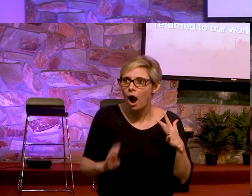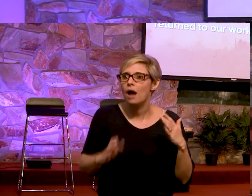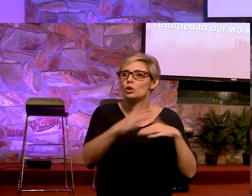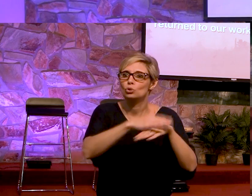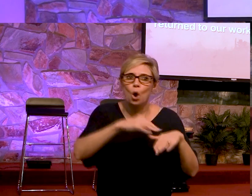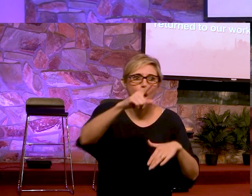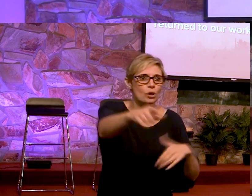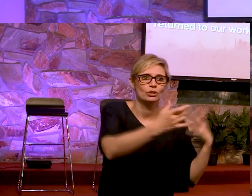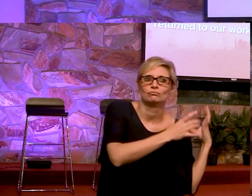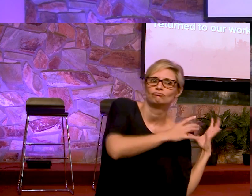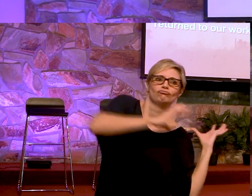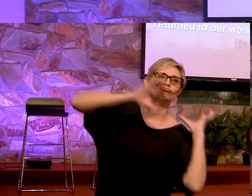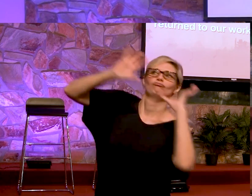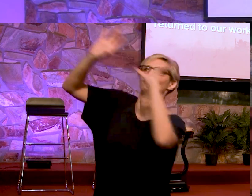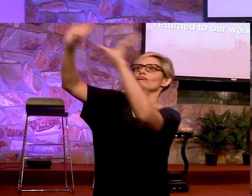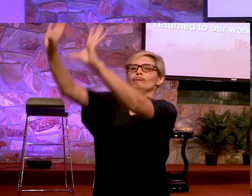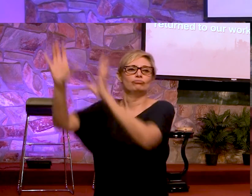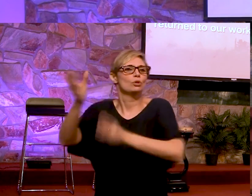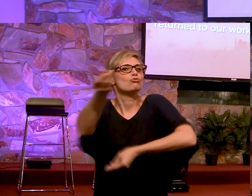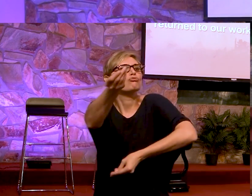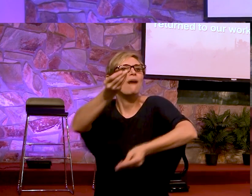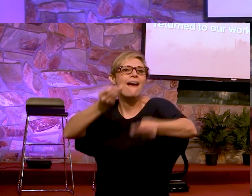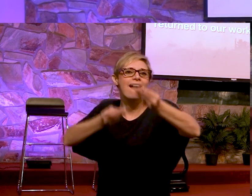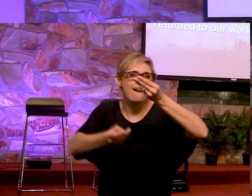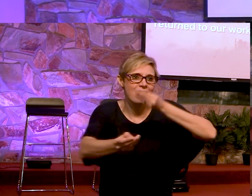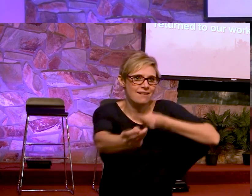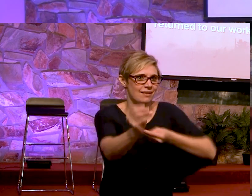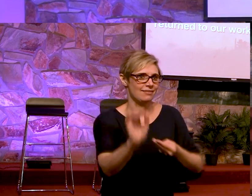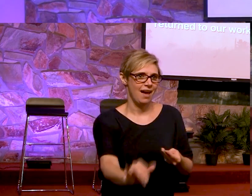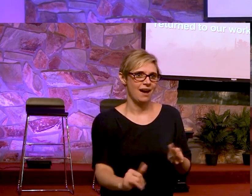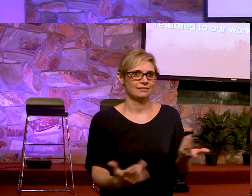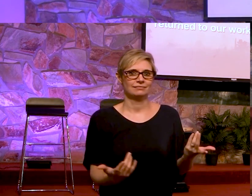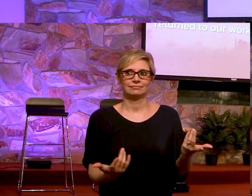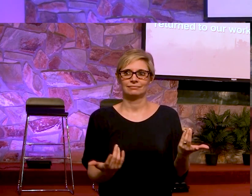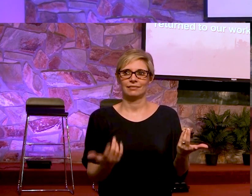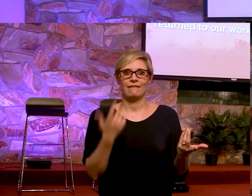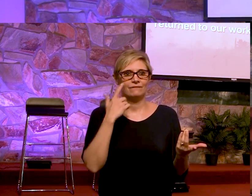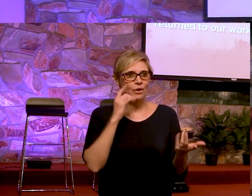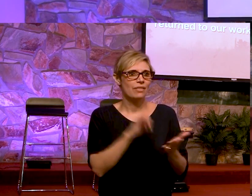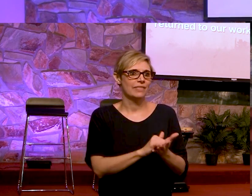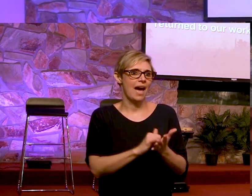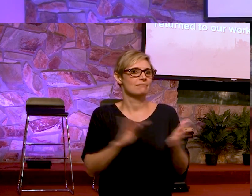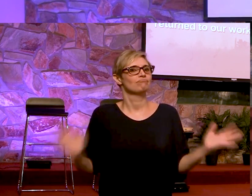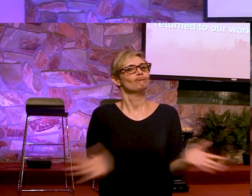Let me encourage you to trade that in for His encouragement.